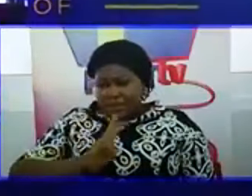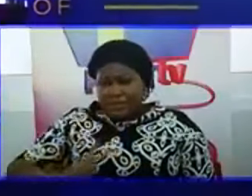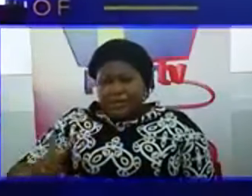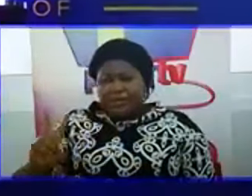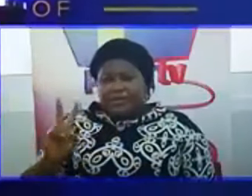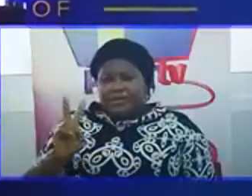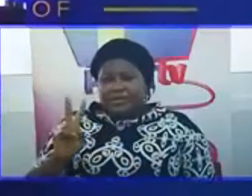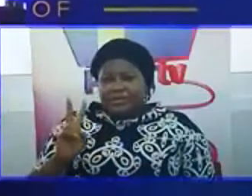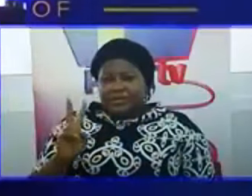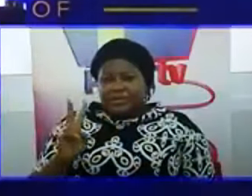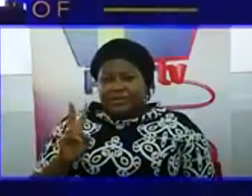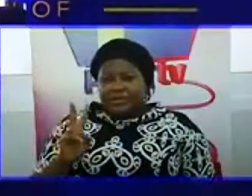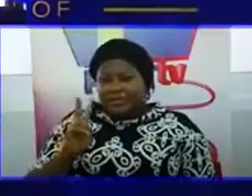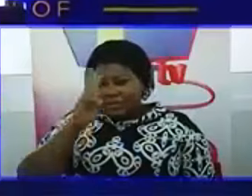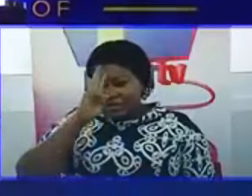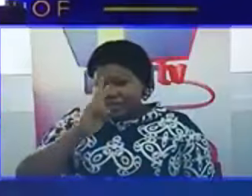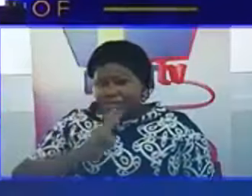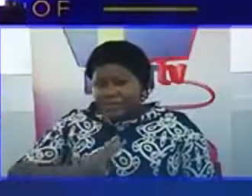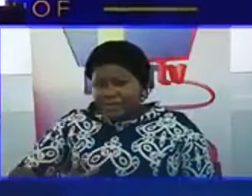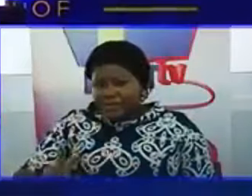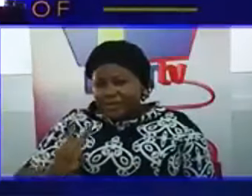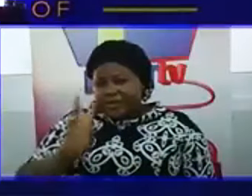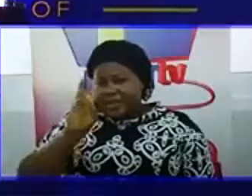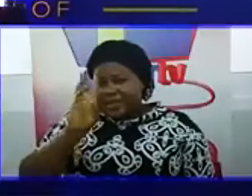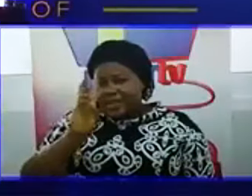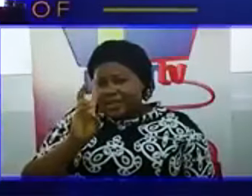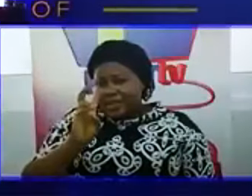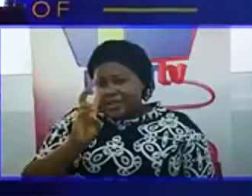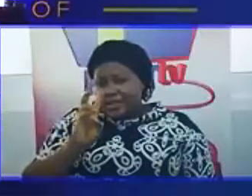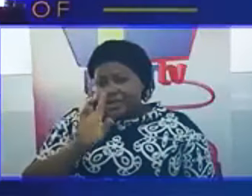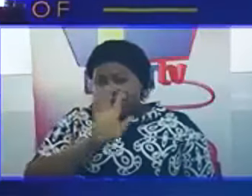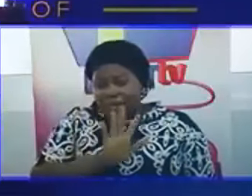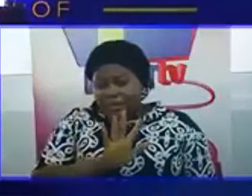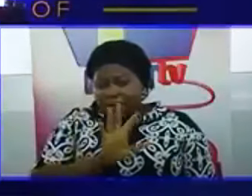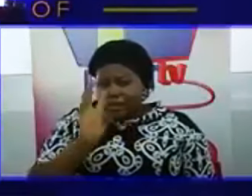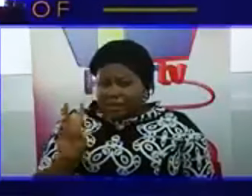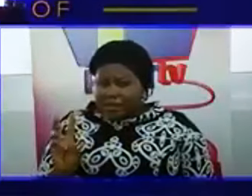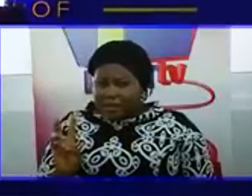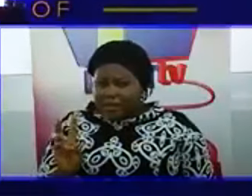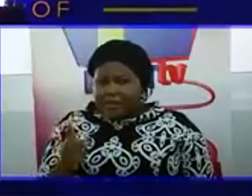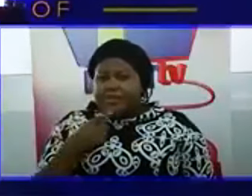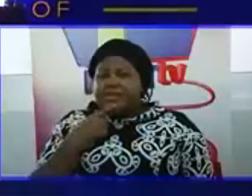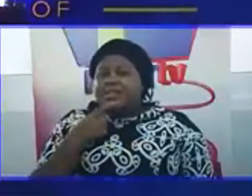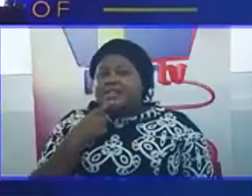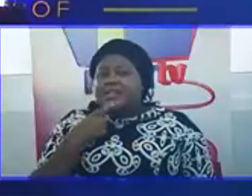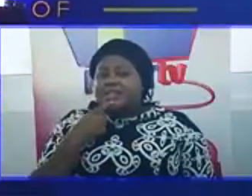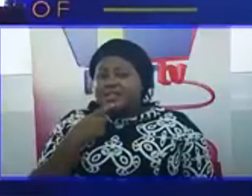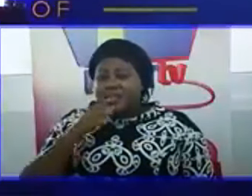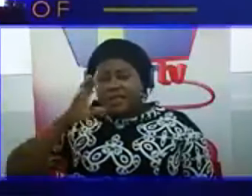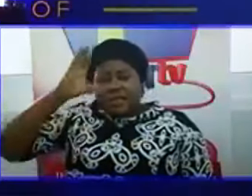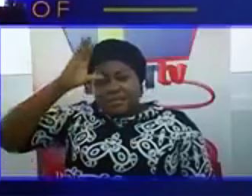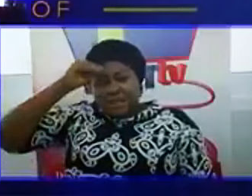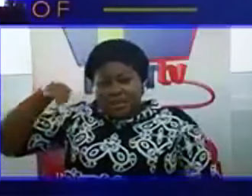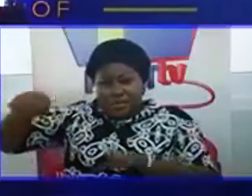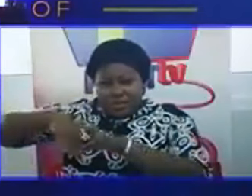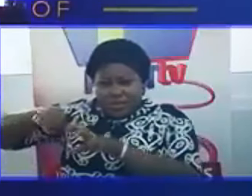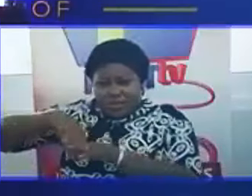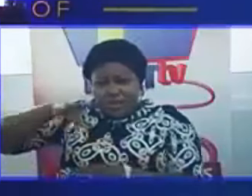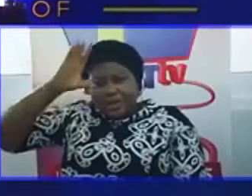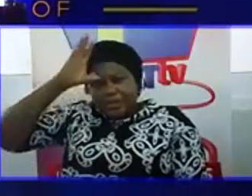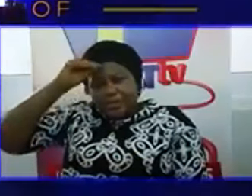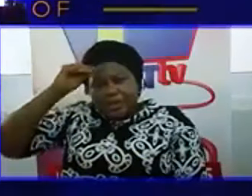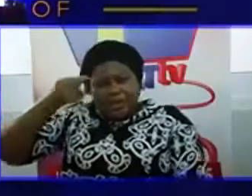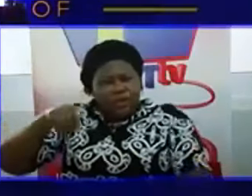he's saying that from verse 6, 5, and 6. The bridegroom was a long time in